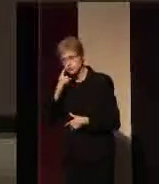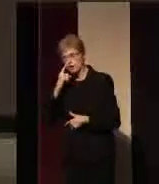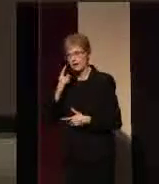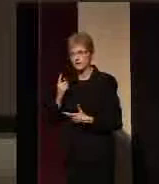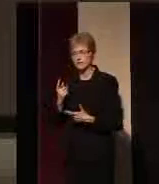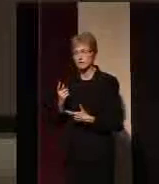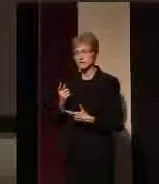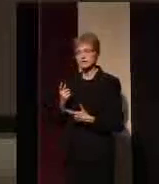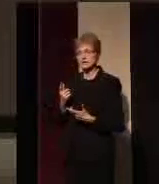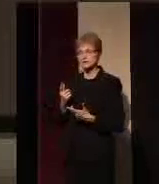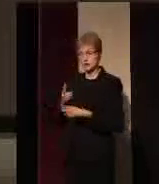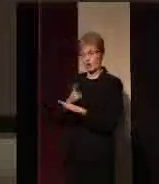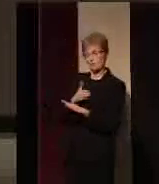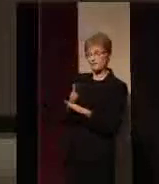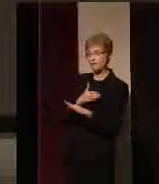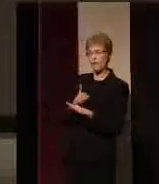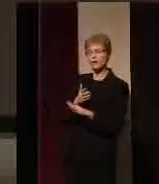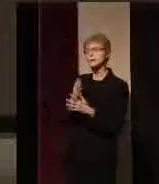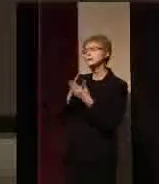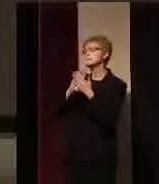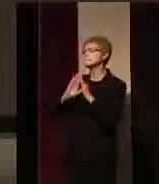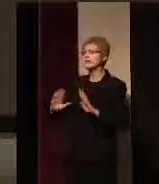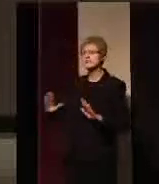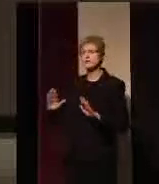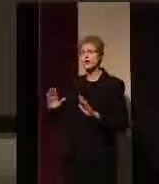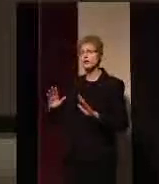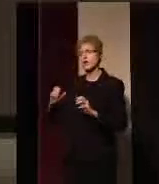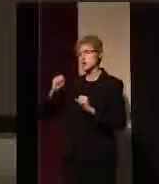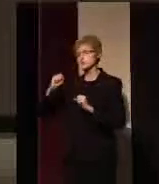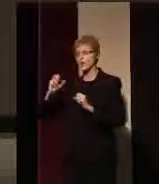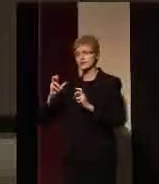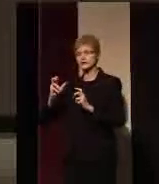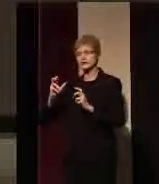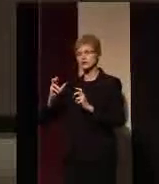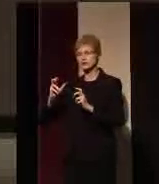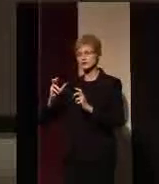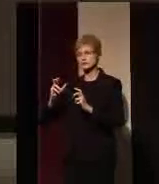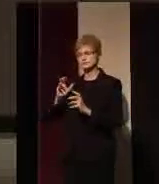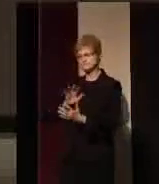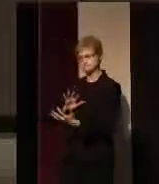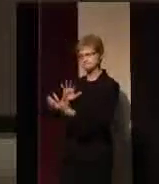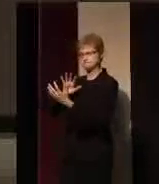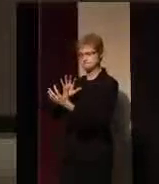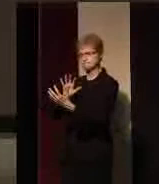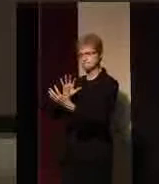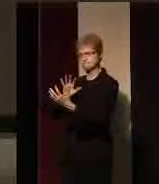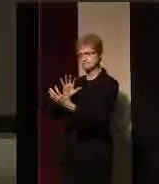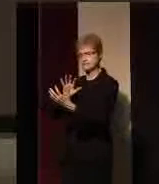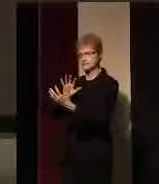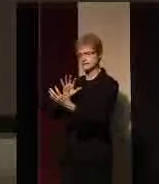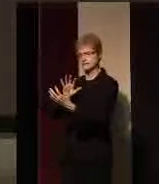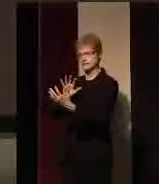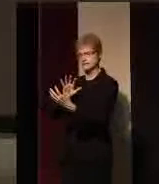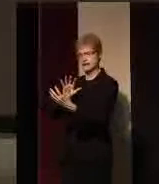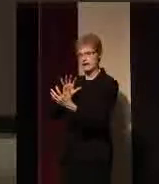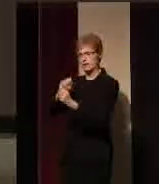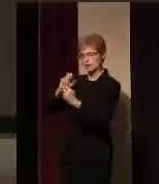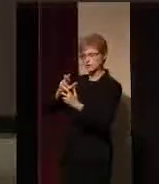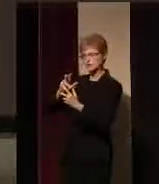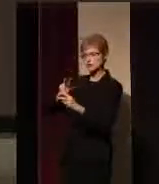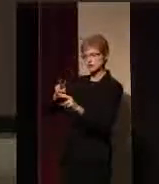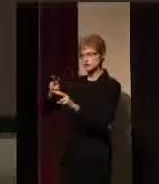one incident where it was the protesters saw police officers standing there and all of a sudden they start putting hands on